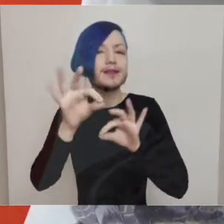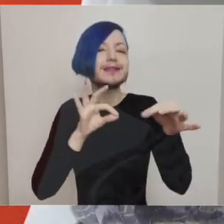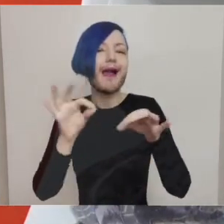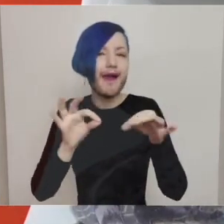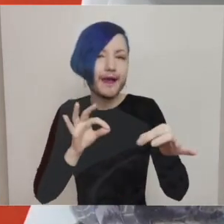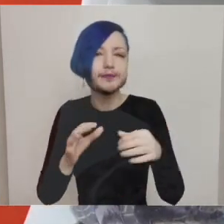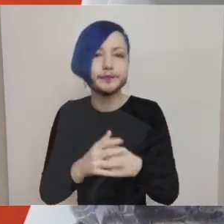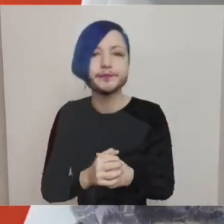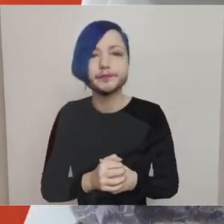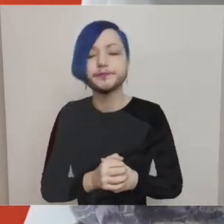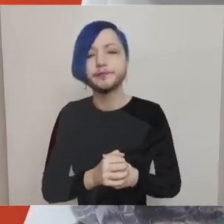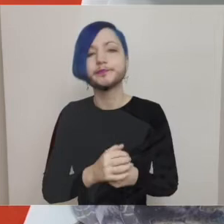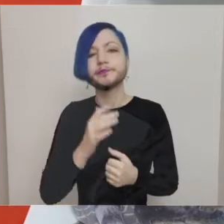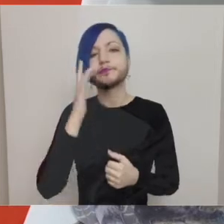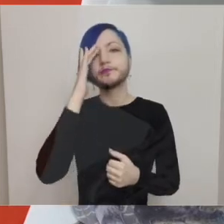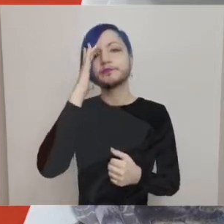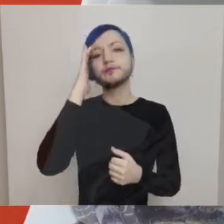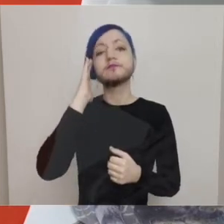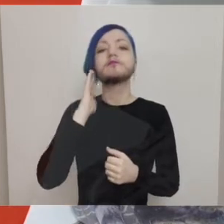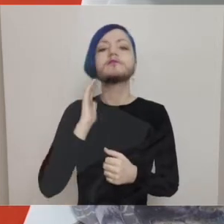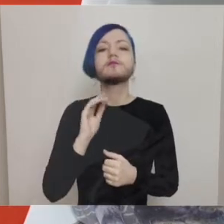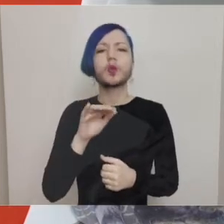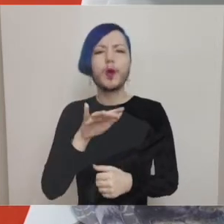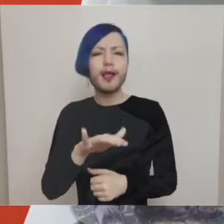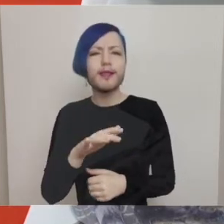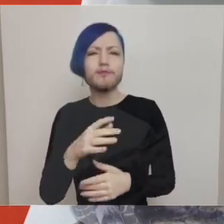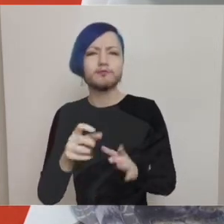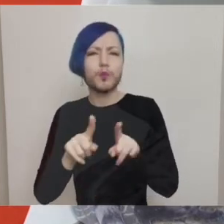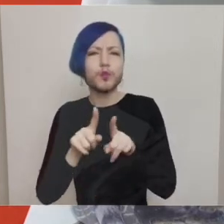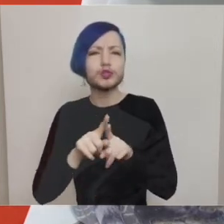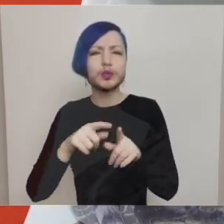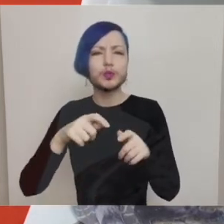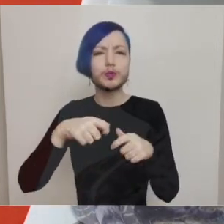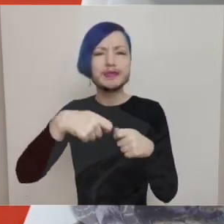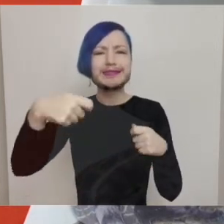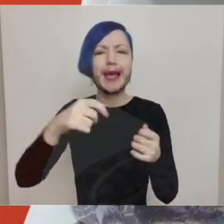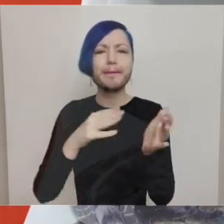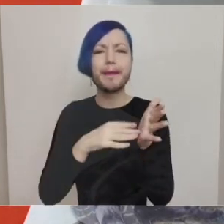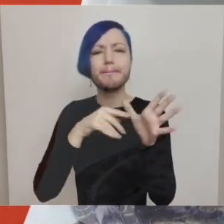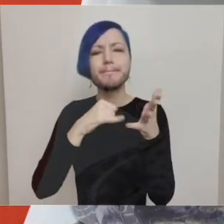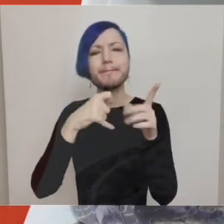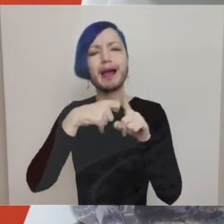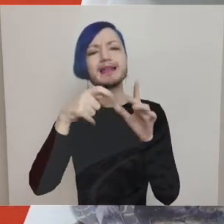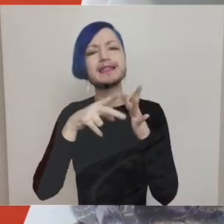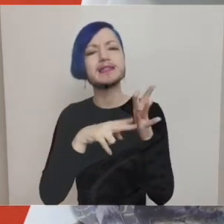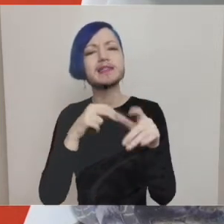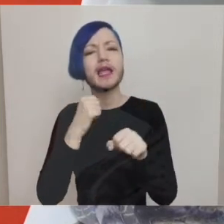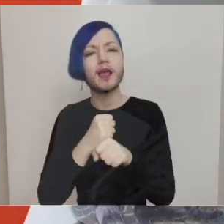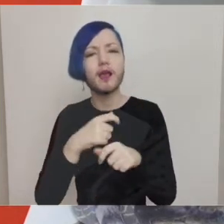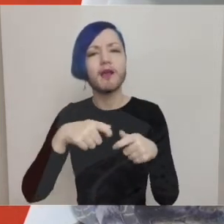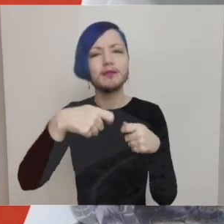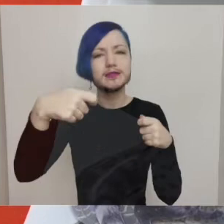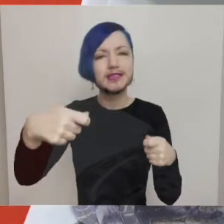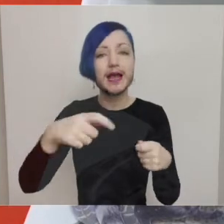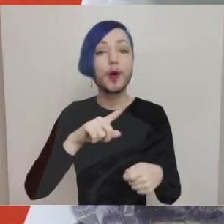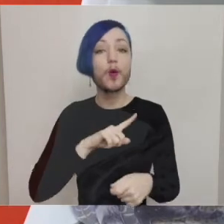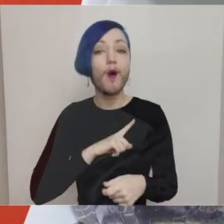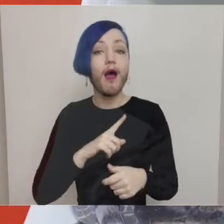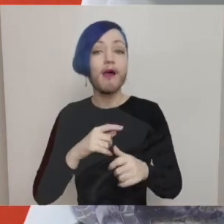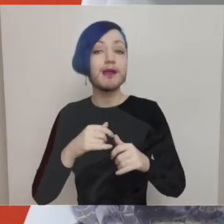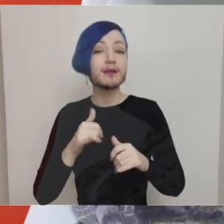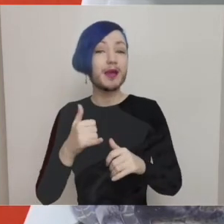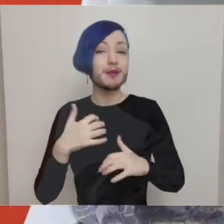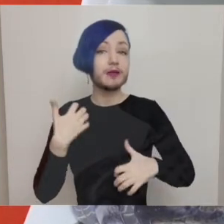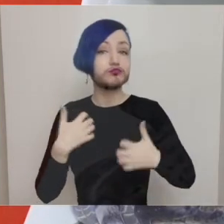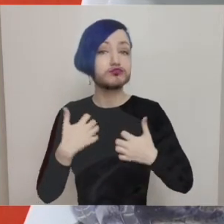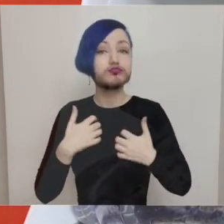images, and I'm also going to just keep some masking tape in because it might also be interesting to not commit